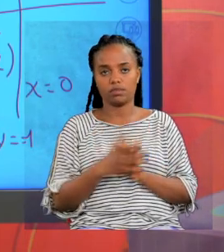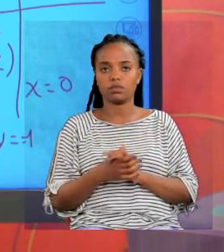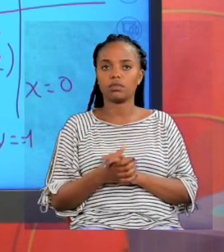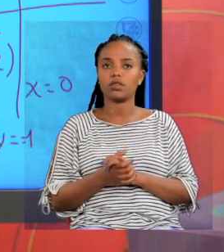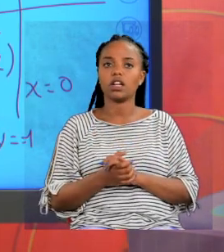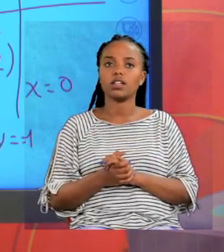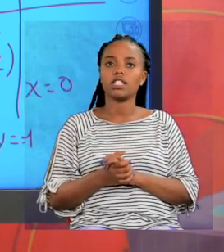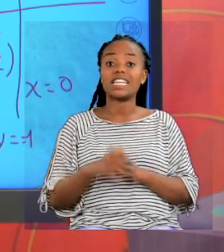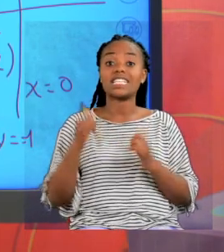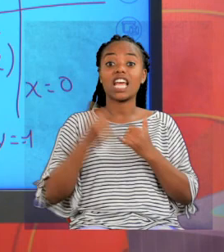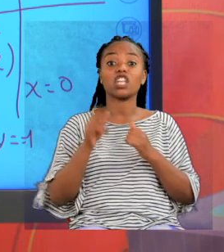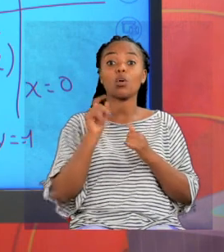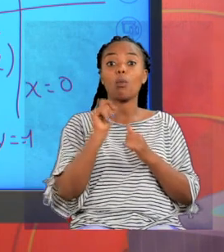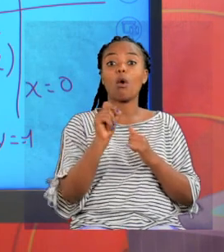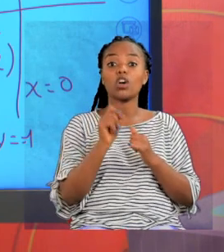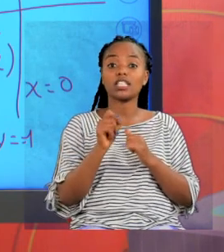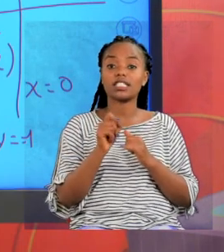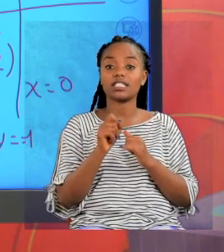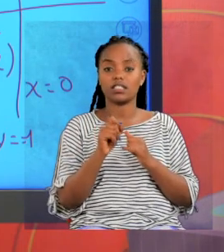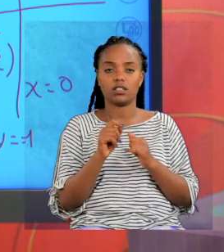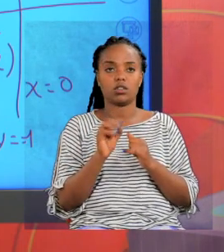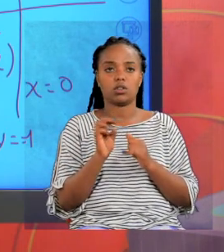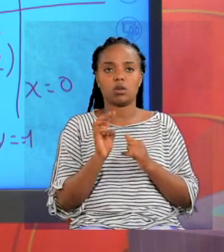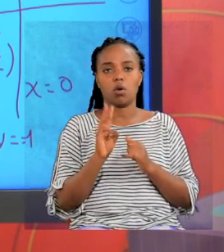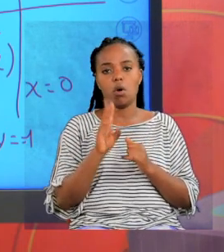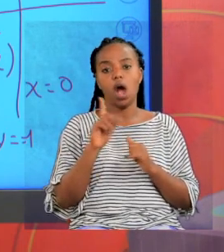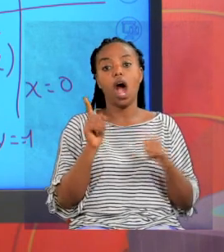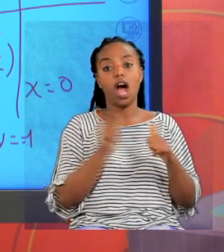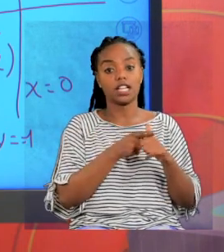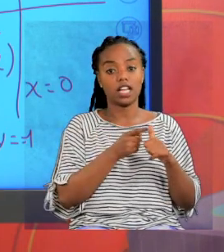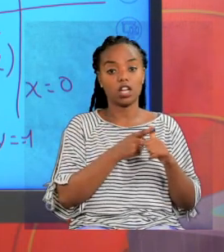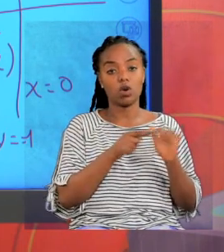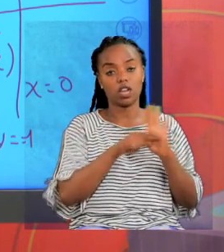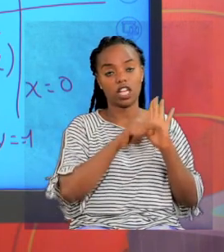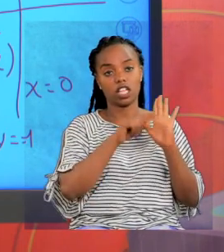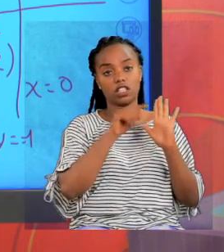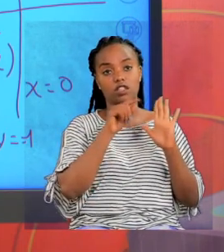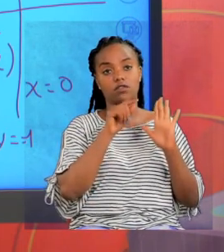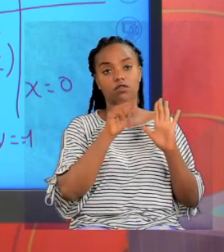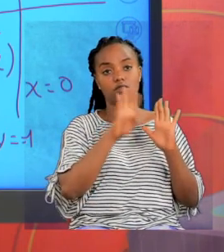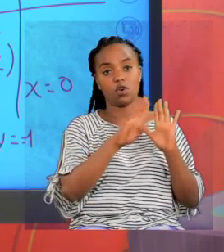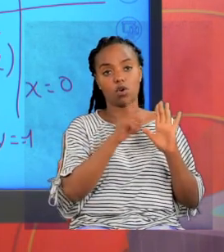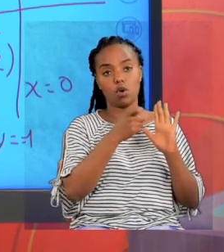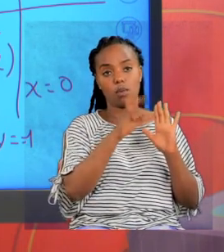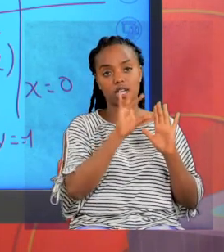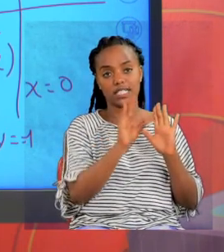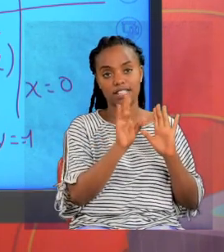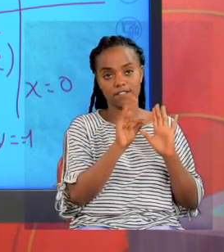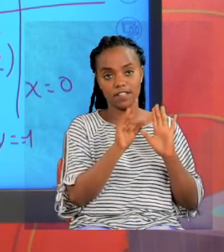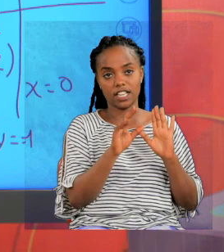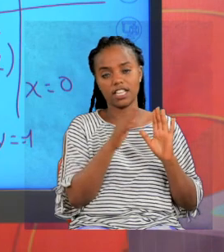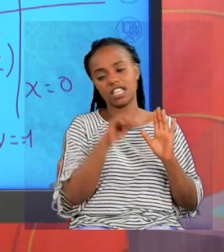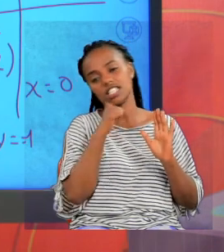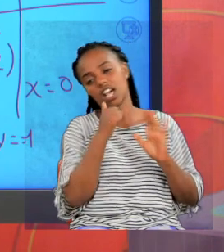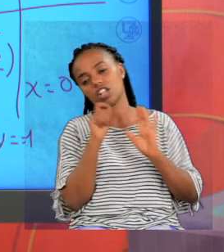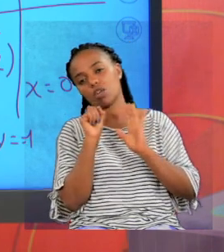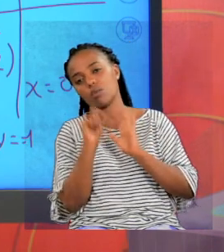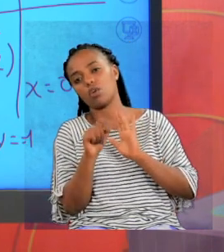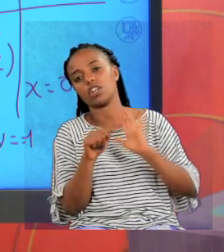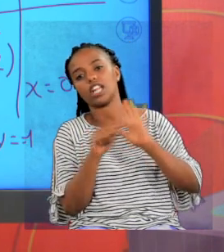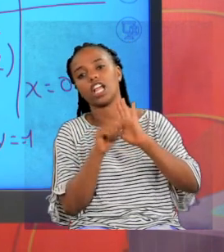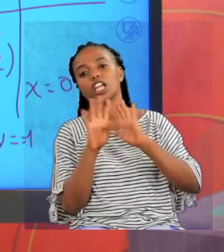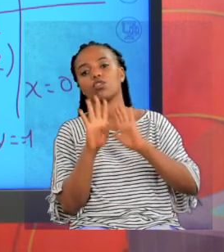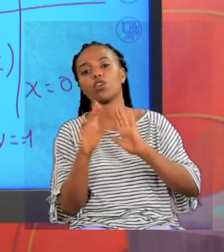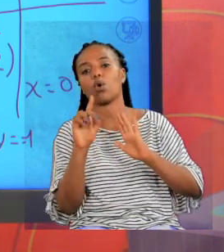The endpoints of latus rectum will be, one point will be negative 4, 7, and the other point will be this